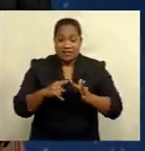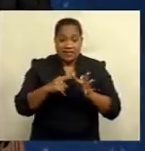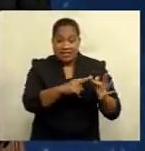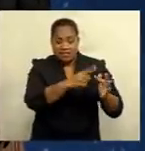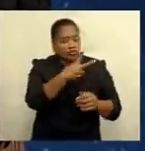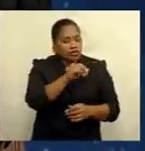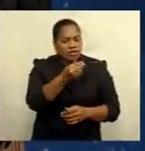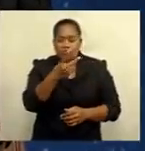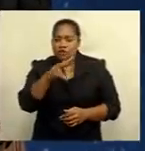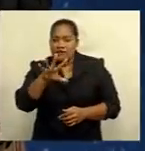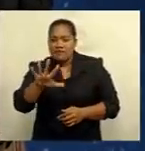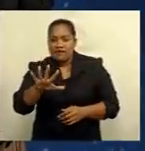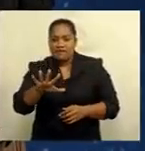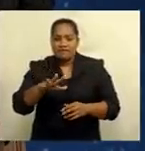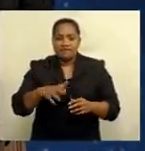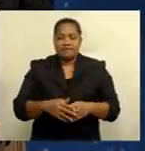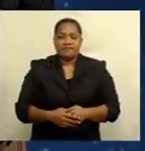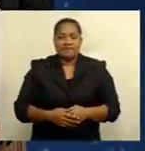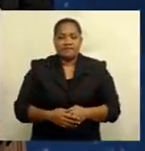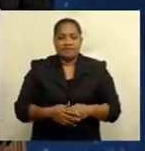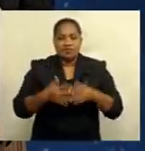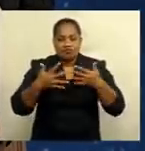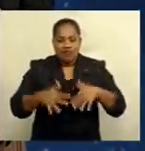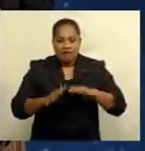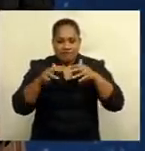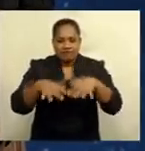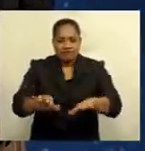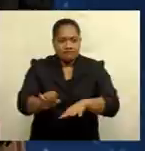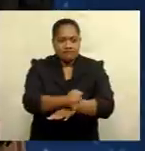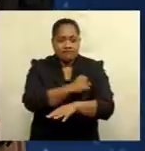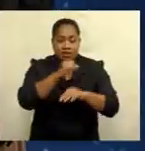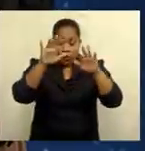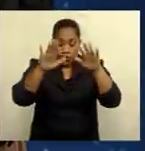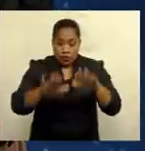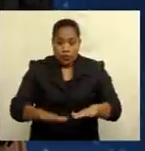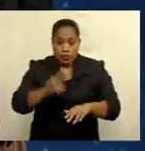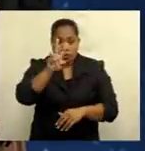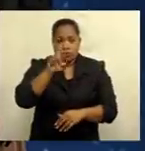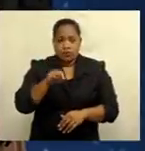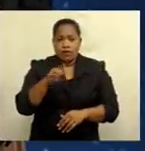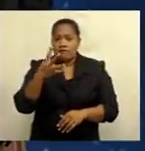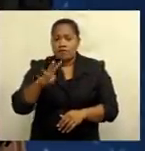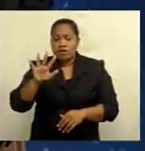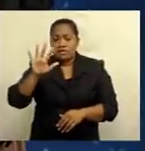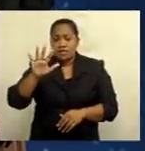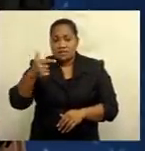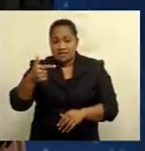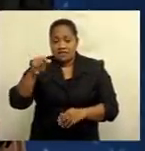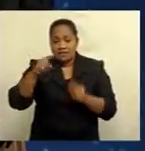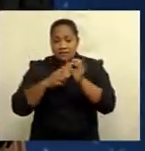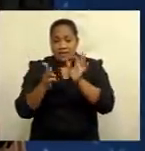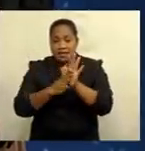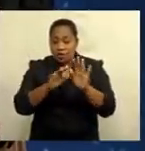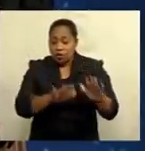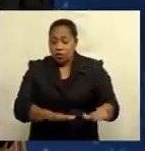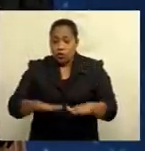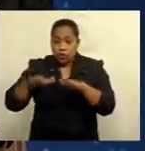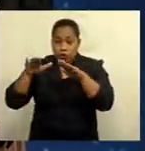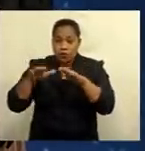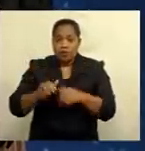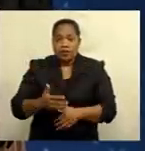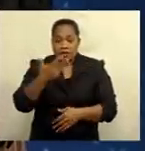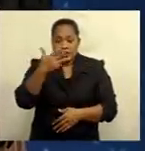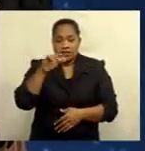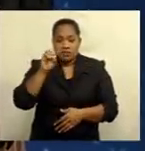25 knots, rough seas. Turning to tides, low tide was at 2:47 p.m. with the next high tide at 9:03